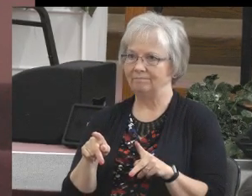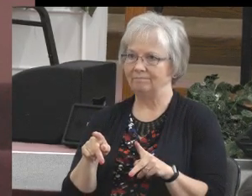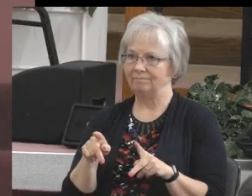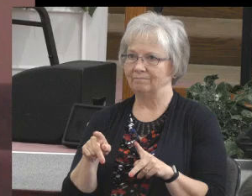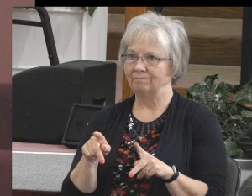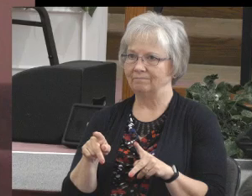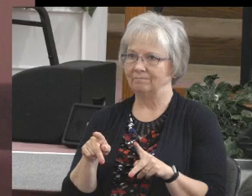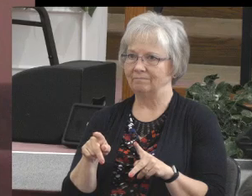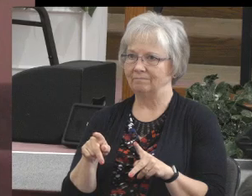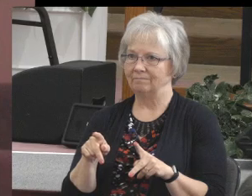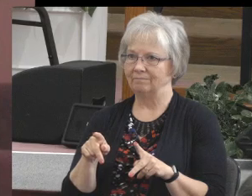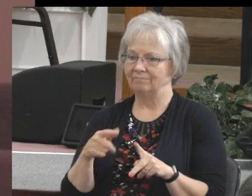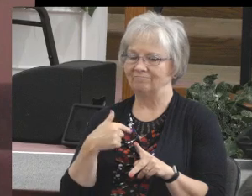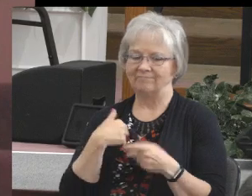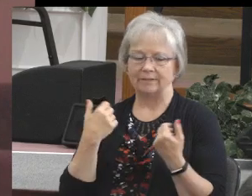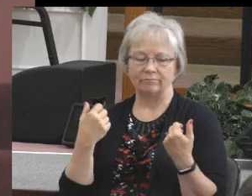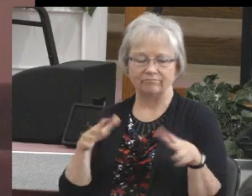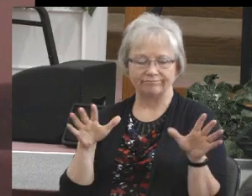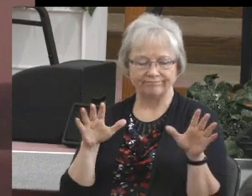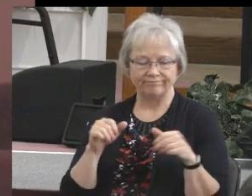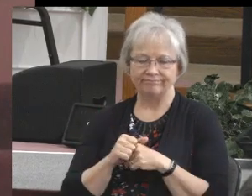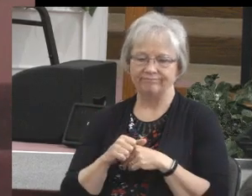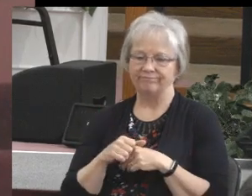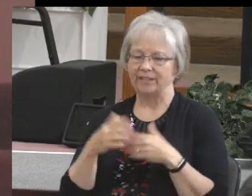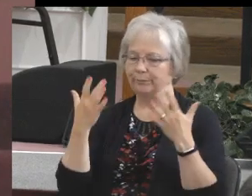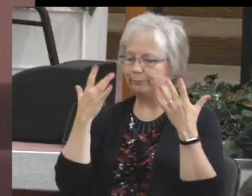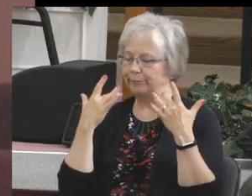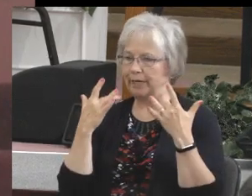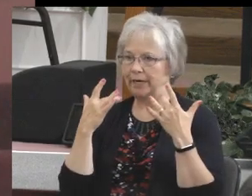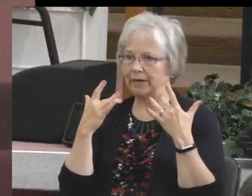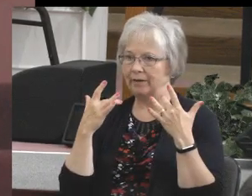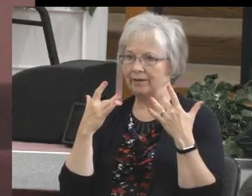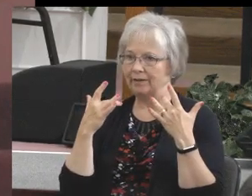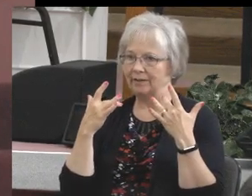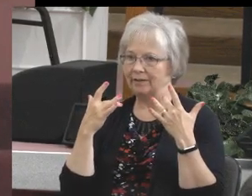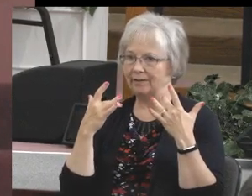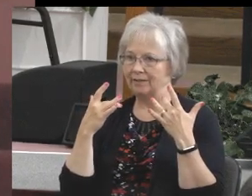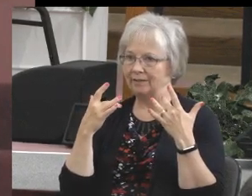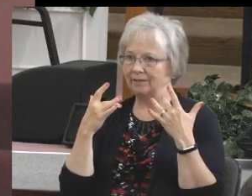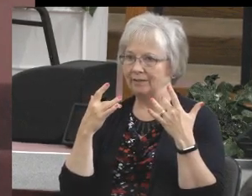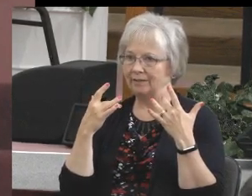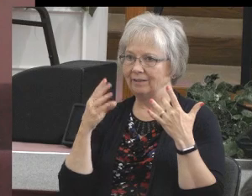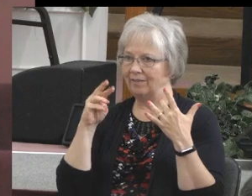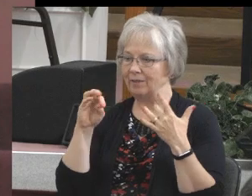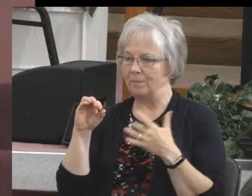I'm over it. I'm tired of the social media garbage.